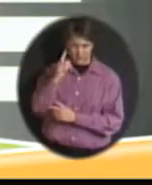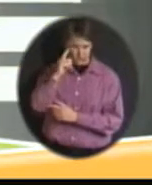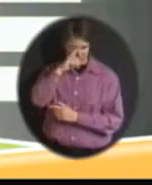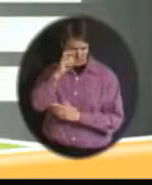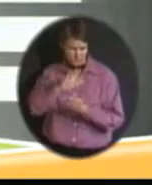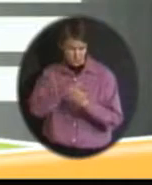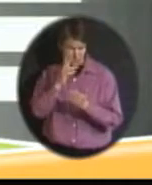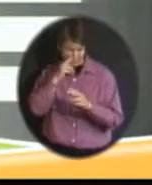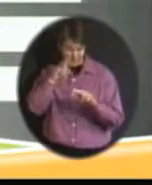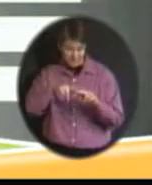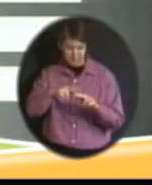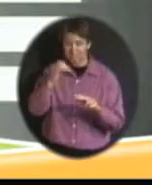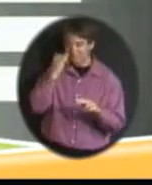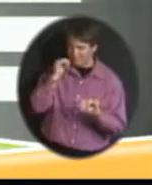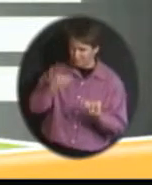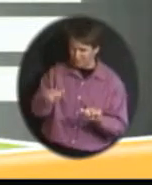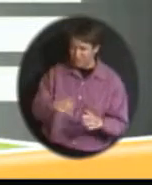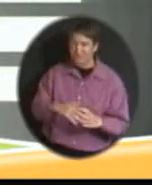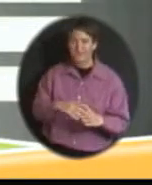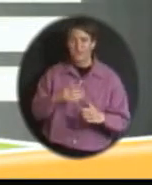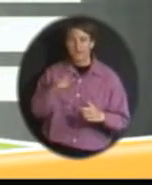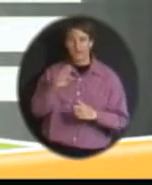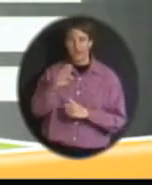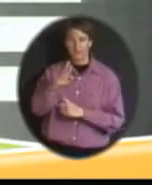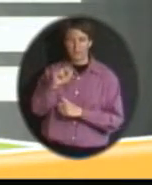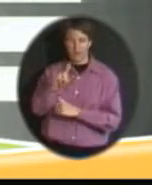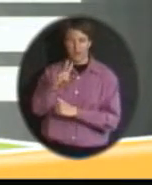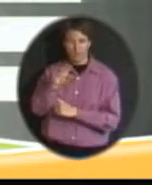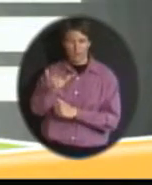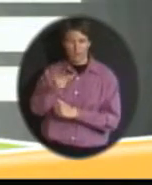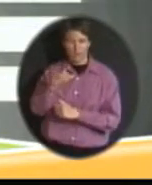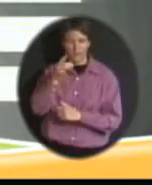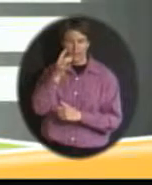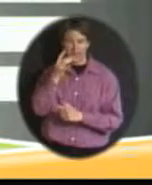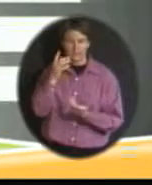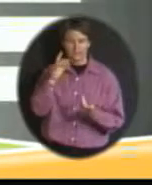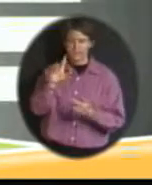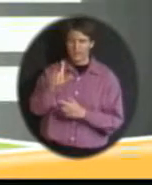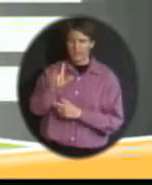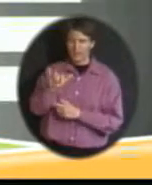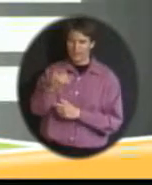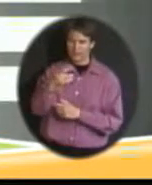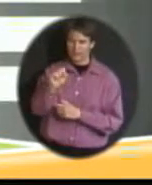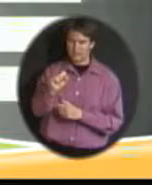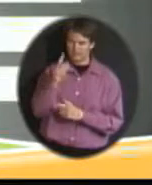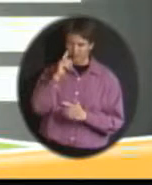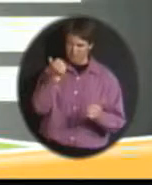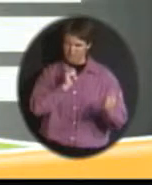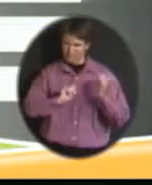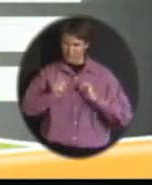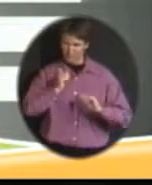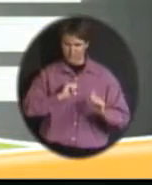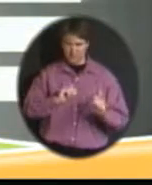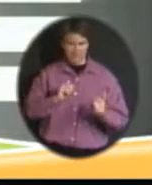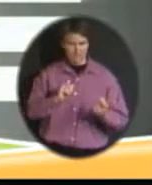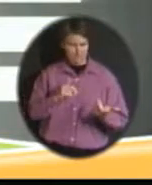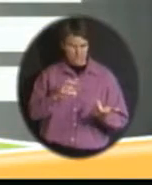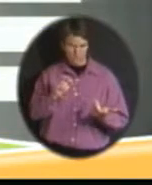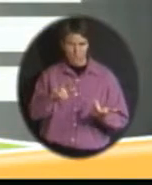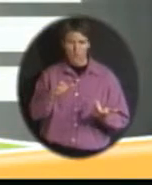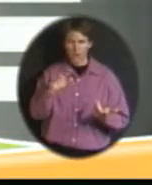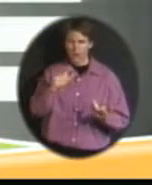possible. But we have Broadway Lights where kids can do some theater and performance, Art Anyone, Galley Fun to do